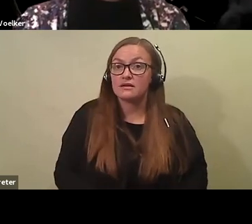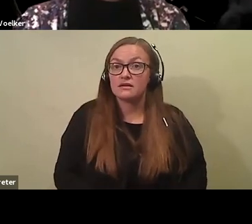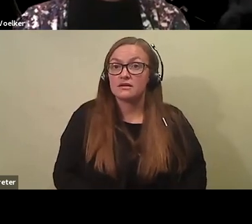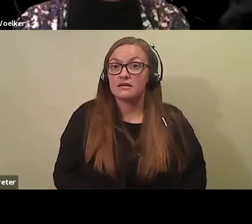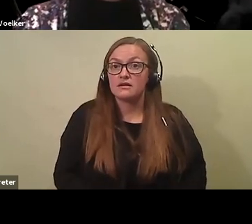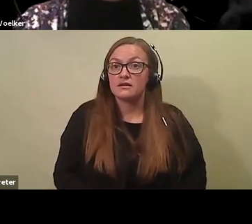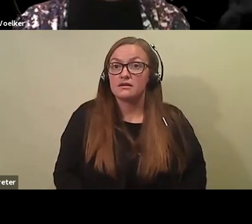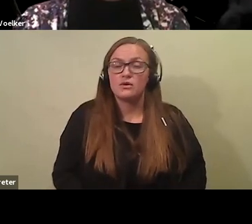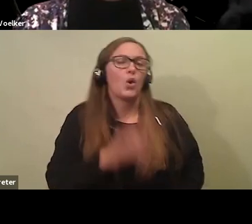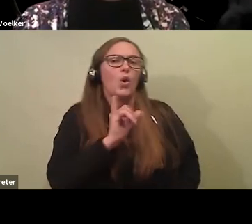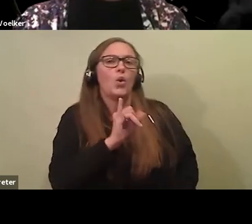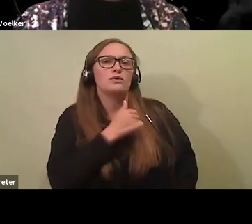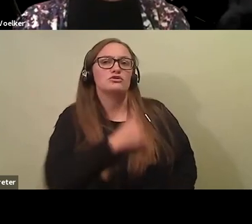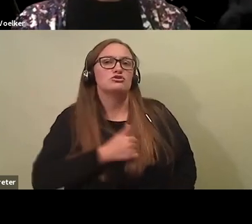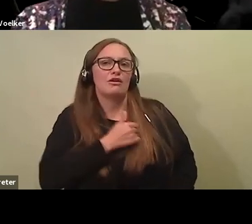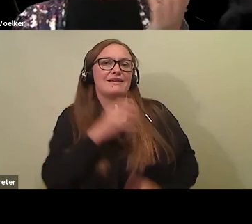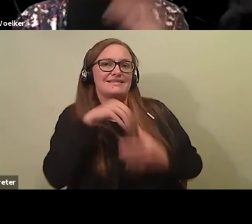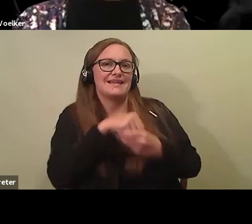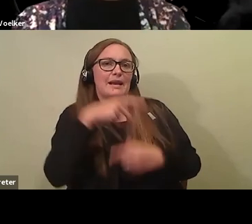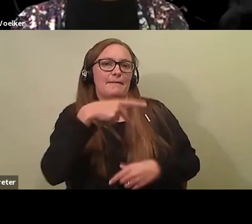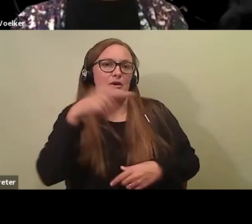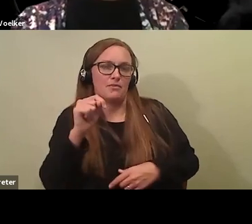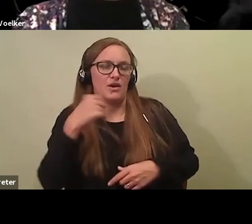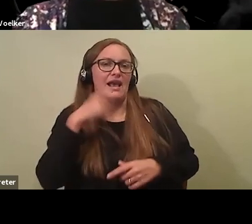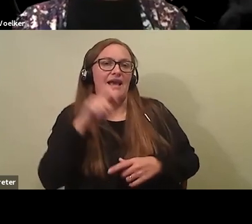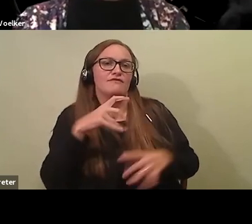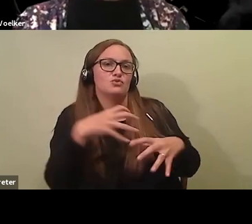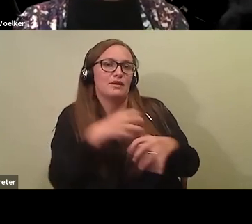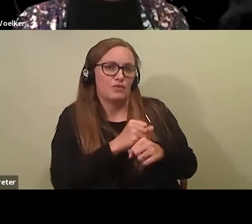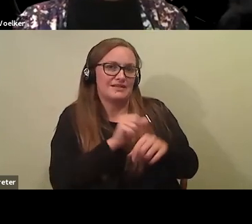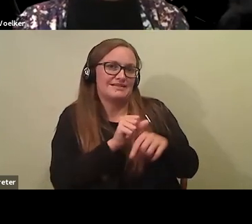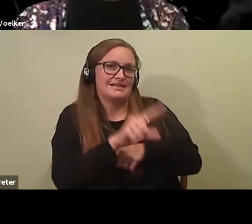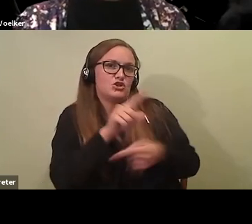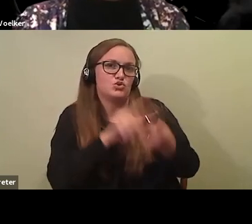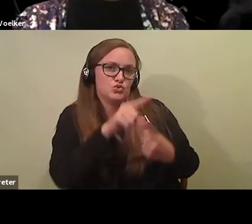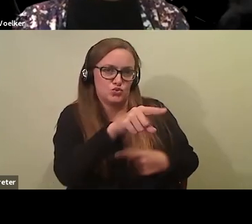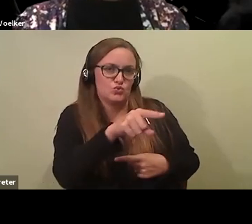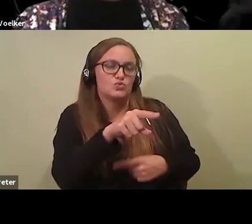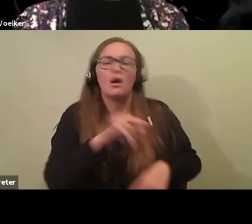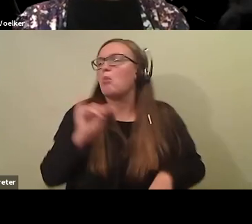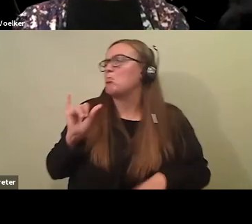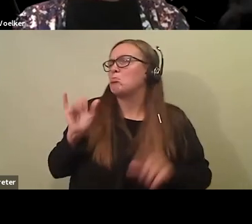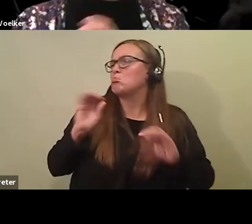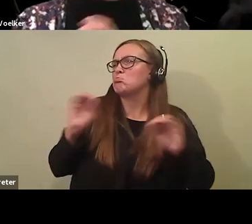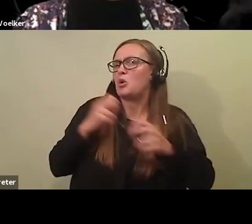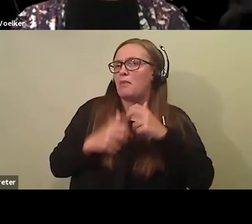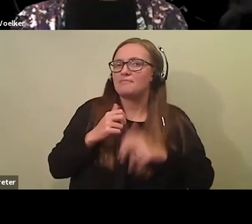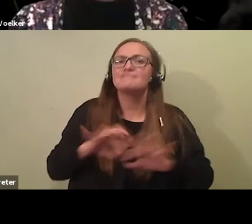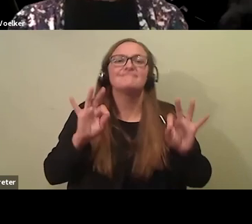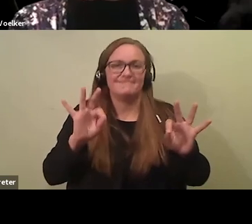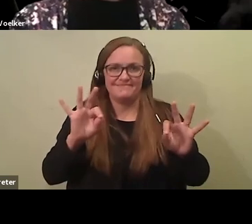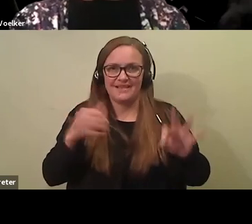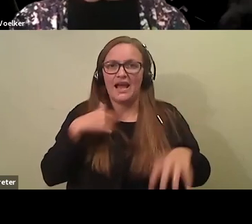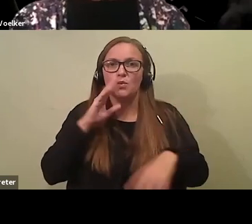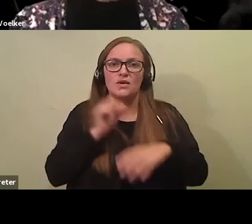Sorry. It's in a PowerPoint, so I have to compress it and send it to you, and then maybe you can send it back. Perfect. That's great. I'll send it